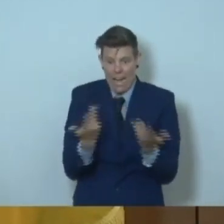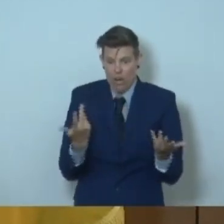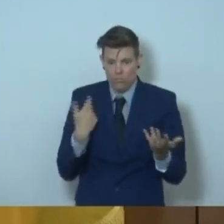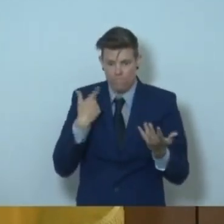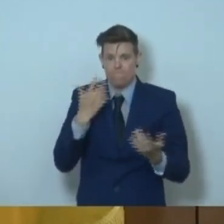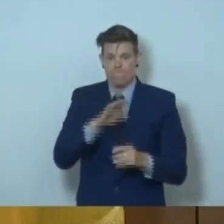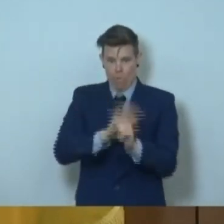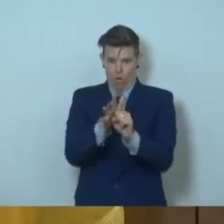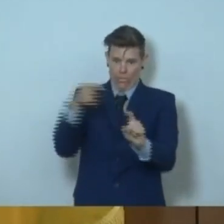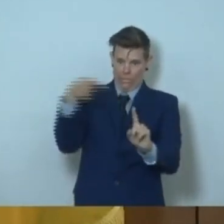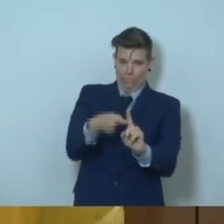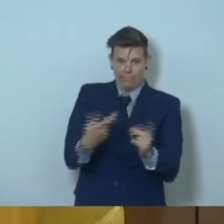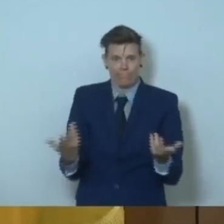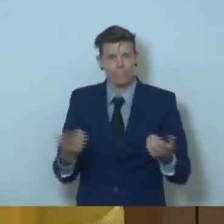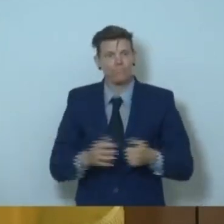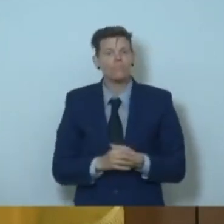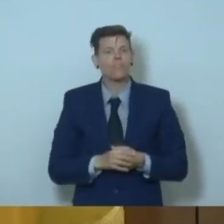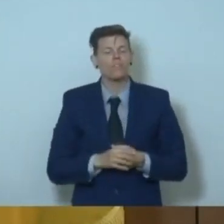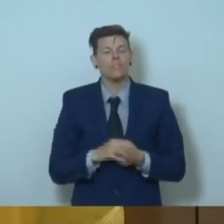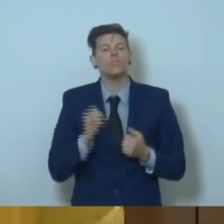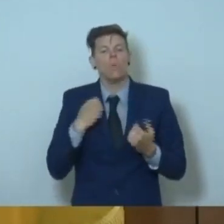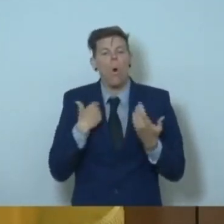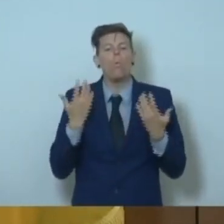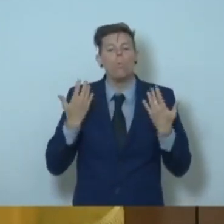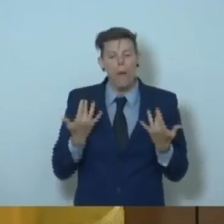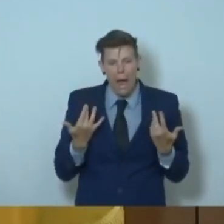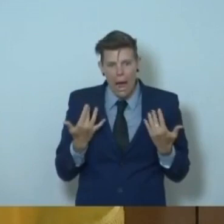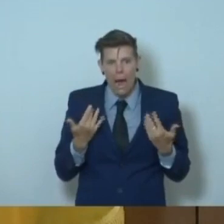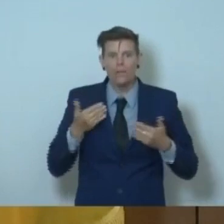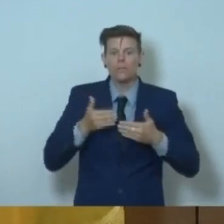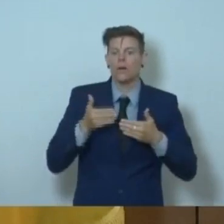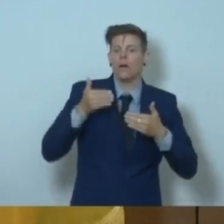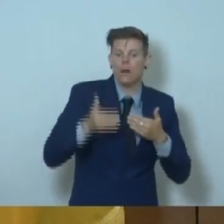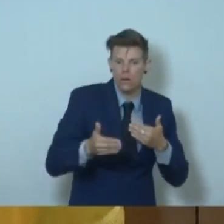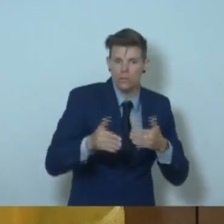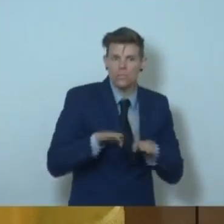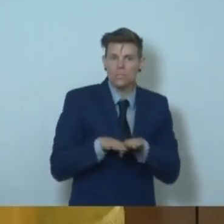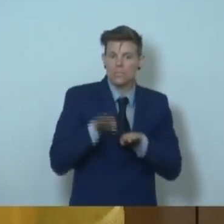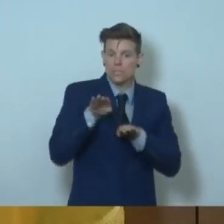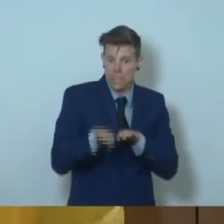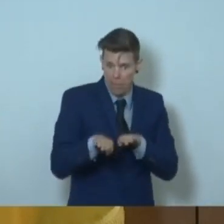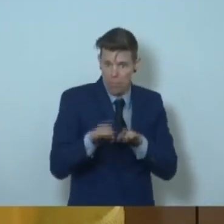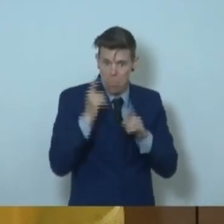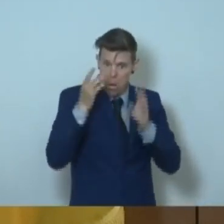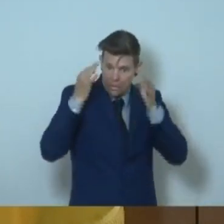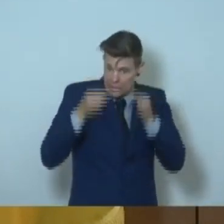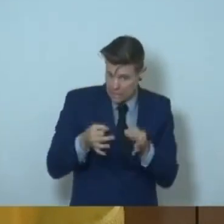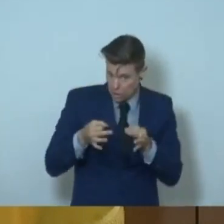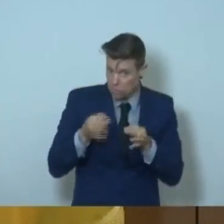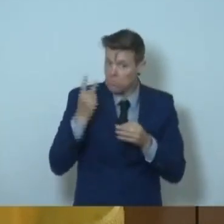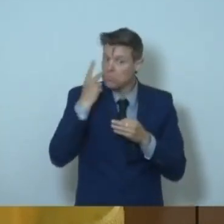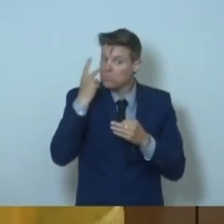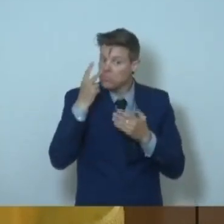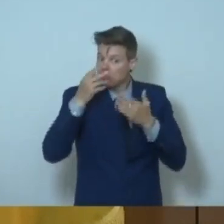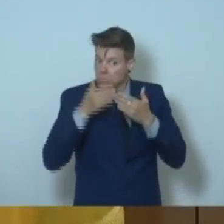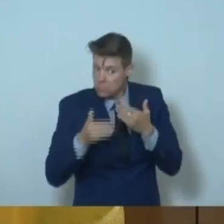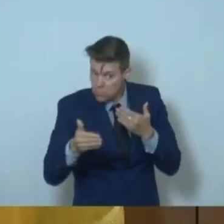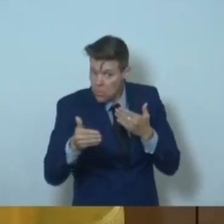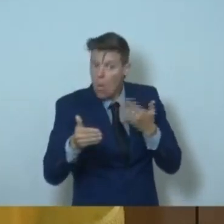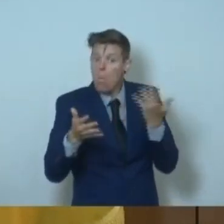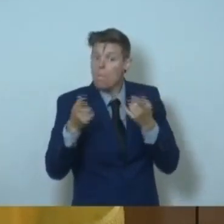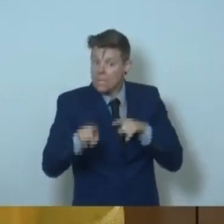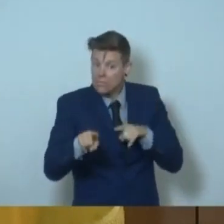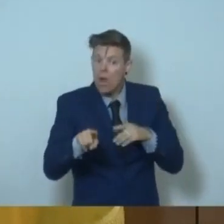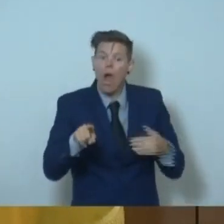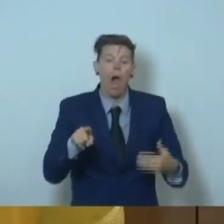then we have to wait a period of time to see what happens as we've introduced that risk. And the last thing I'm going to say,